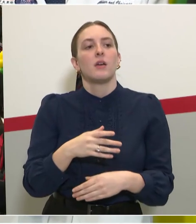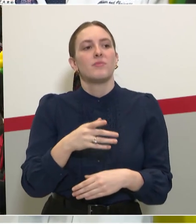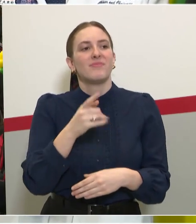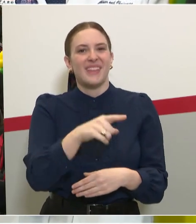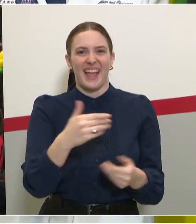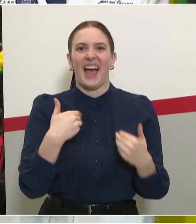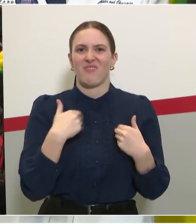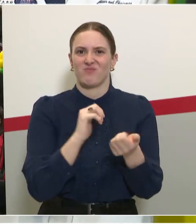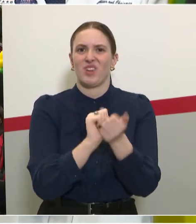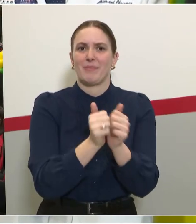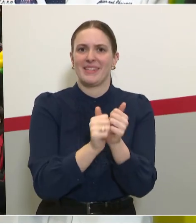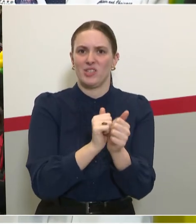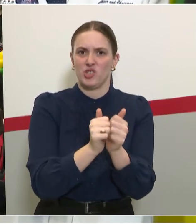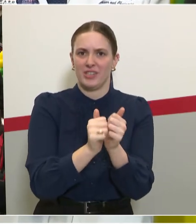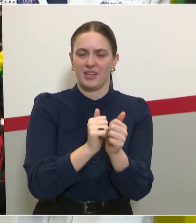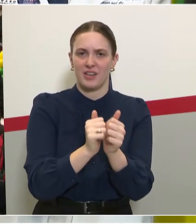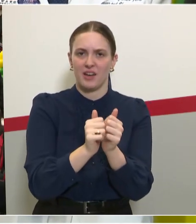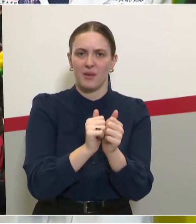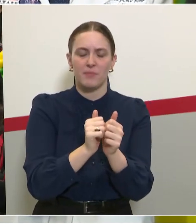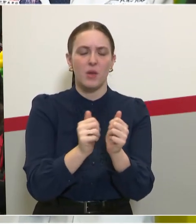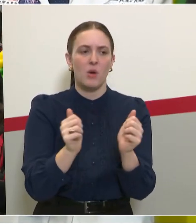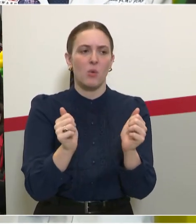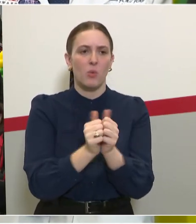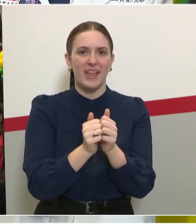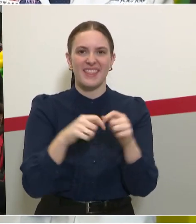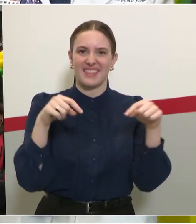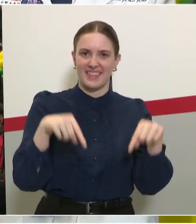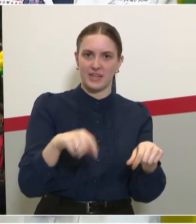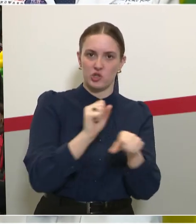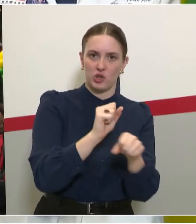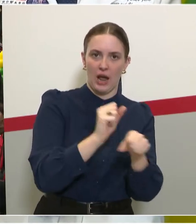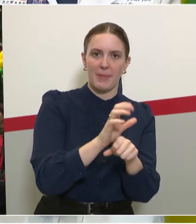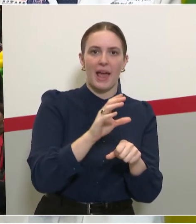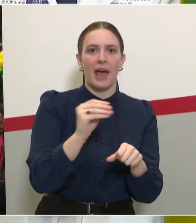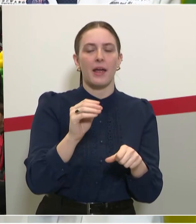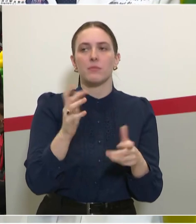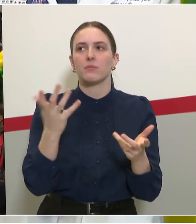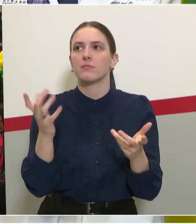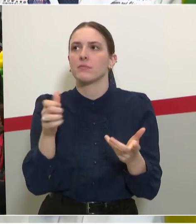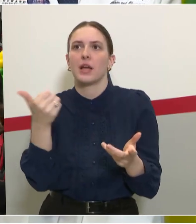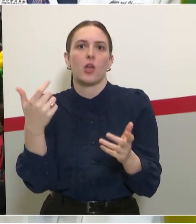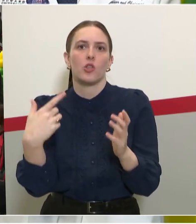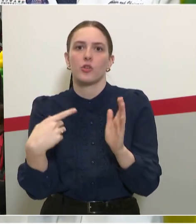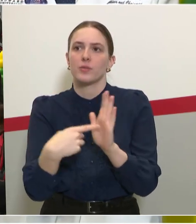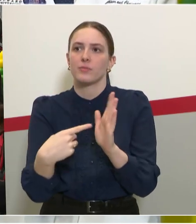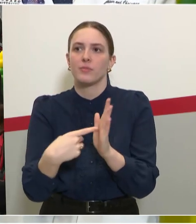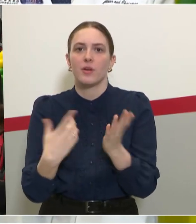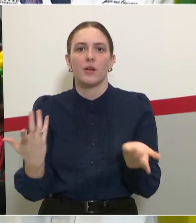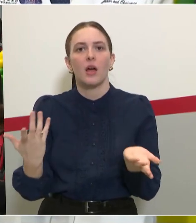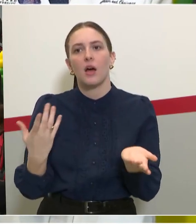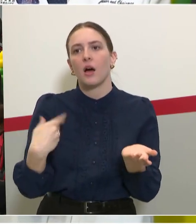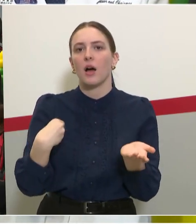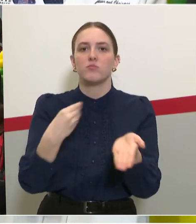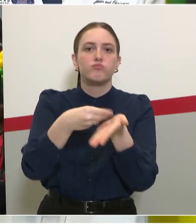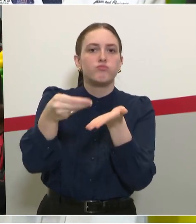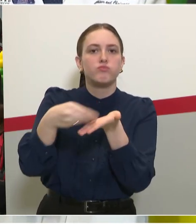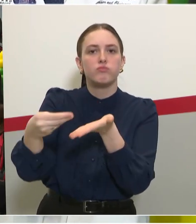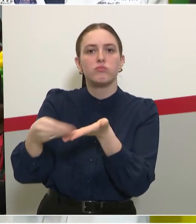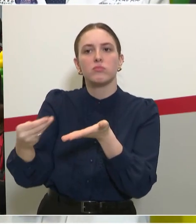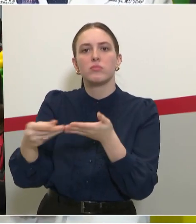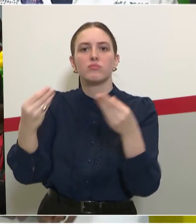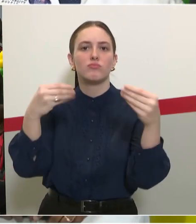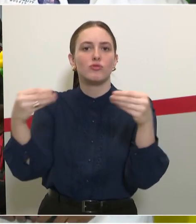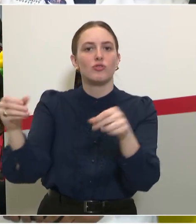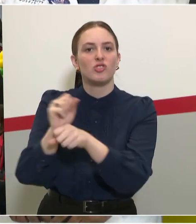bit of competition out there between these jobs and more of like your retail jobs that young people might find